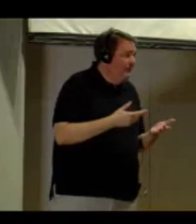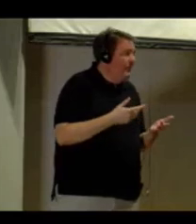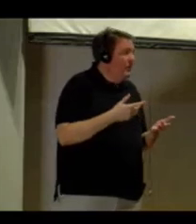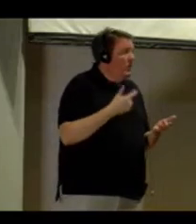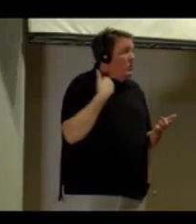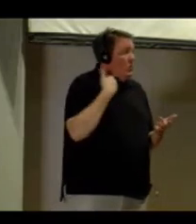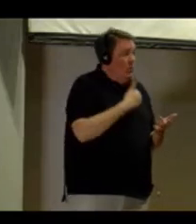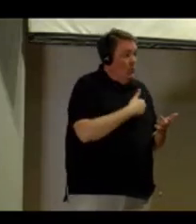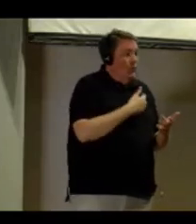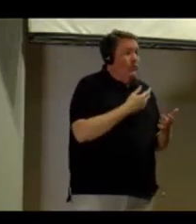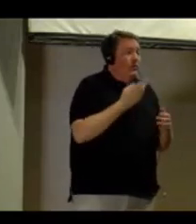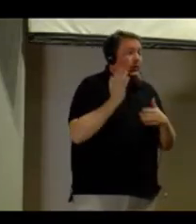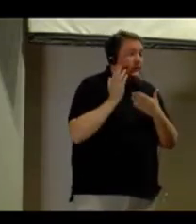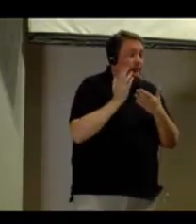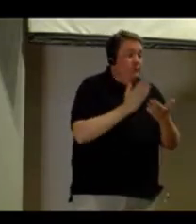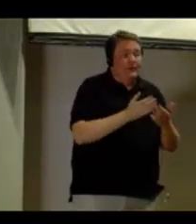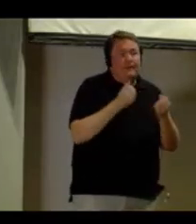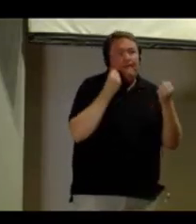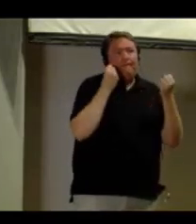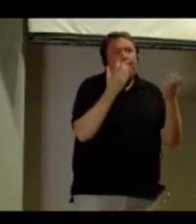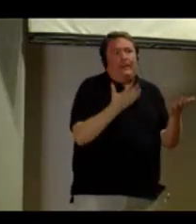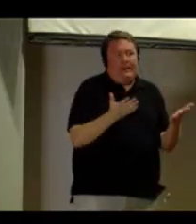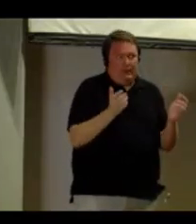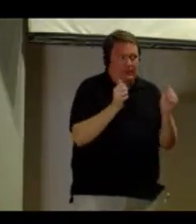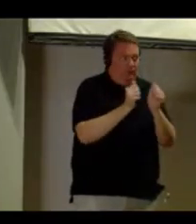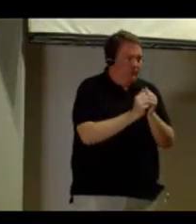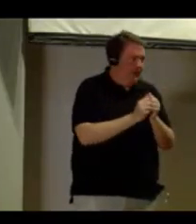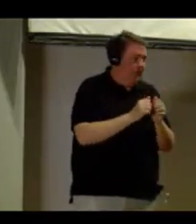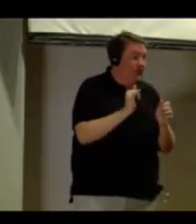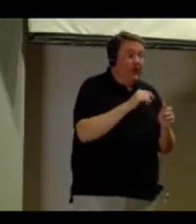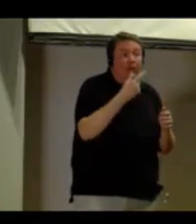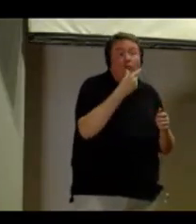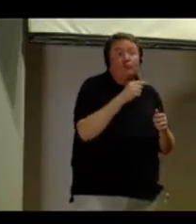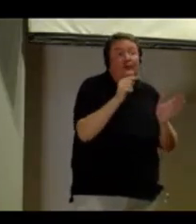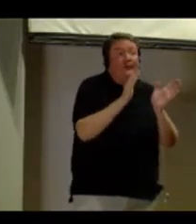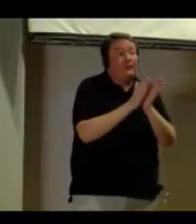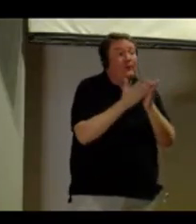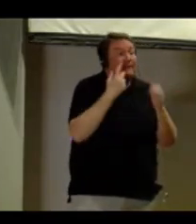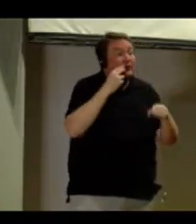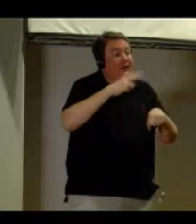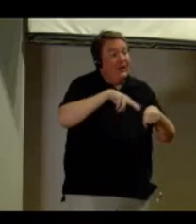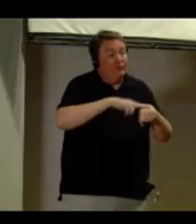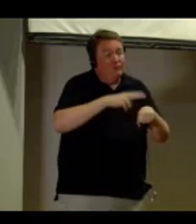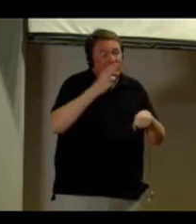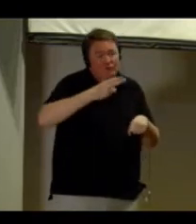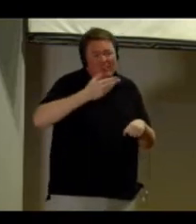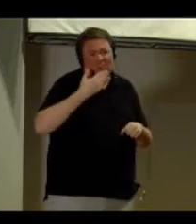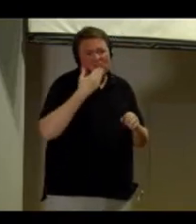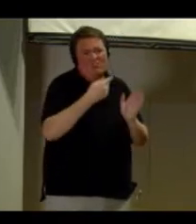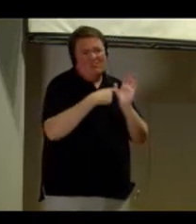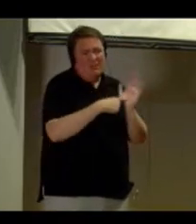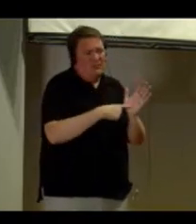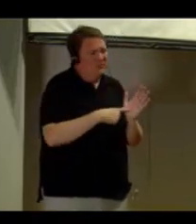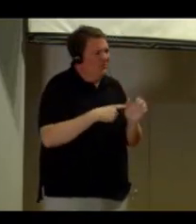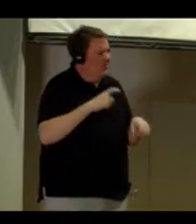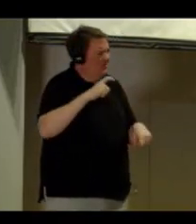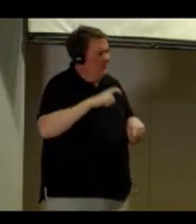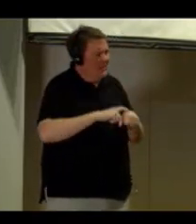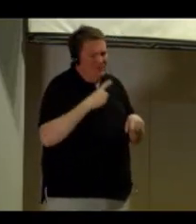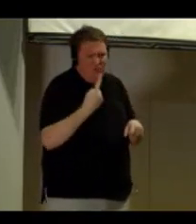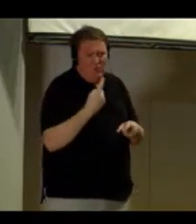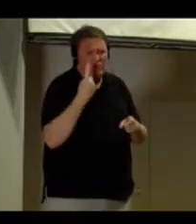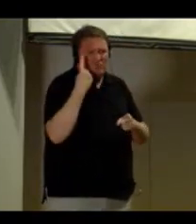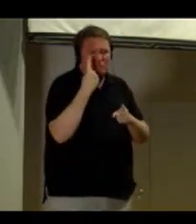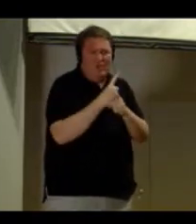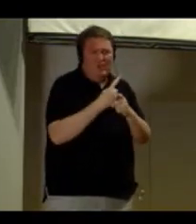use them. The Green Book was a good example of that being used across natural history collections. I think the time is almost always right to be bringing together